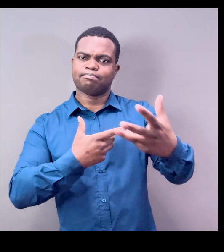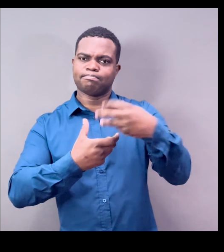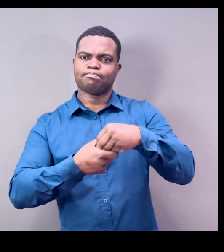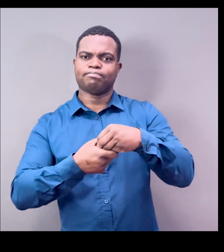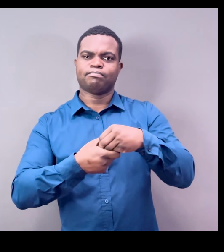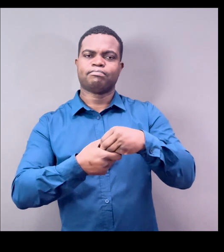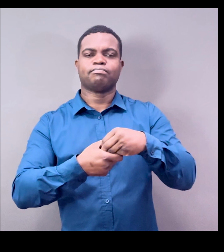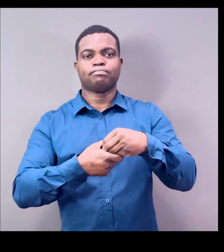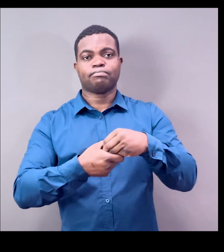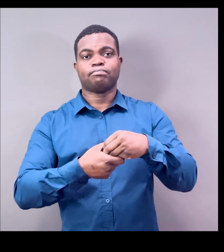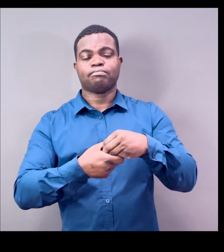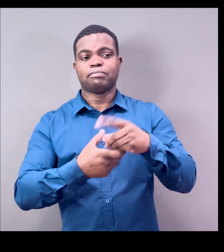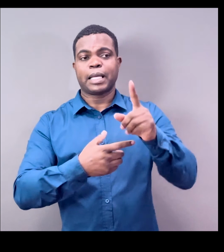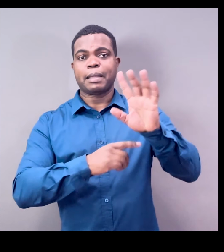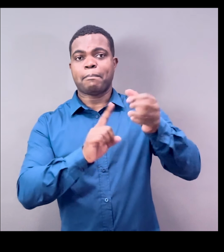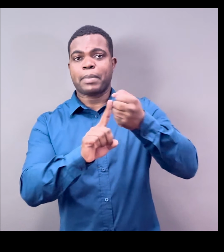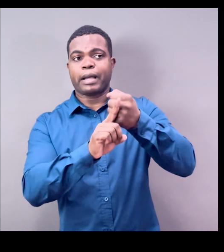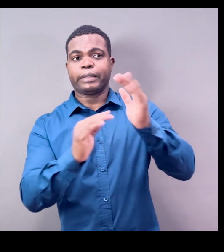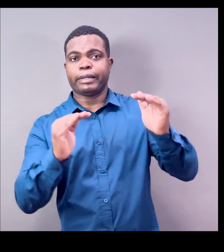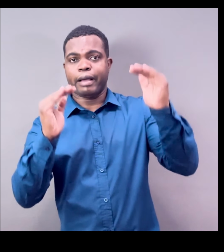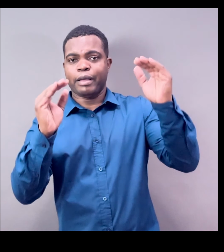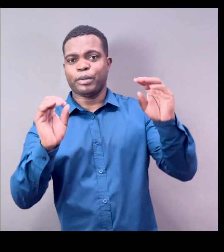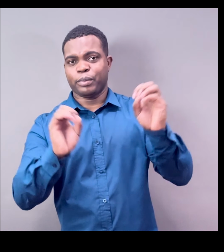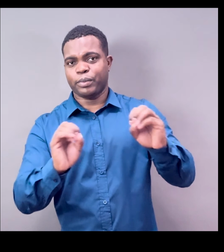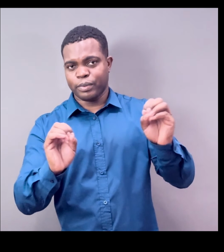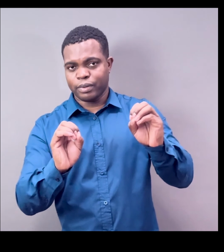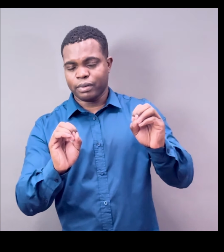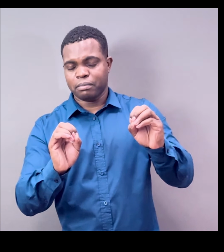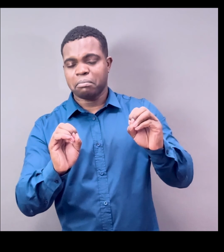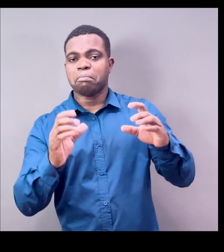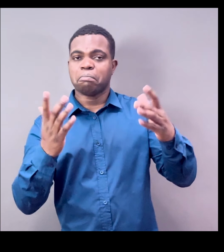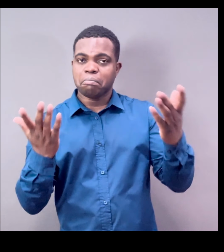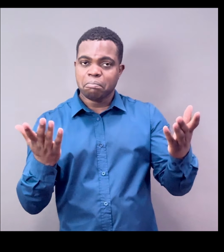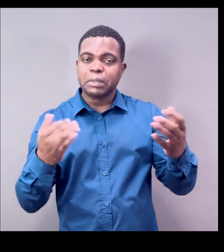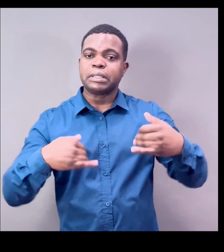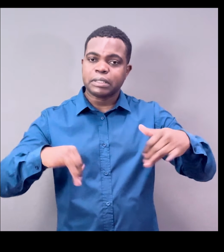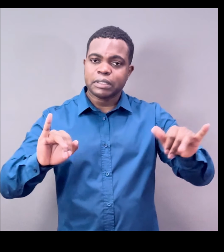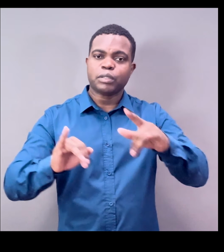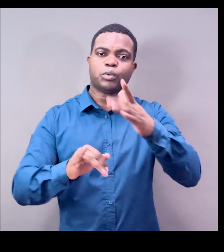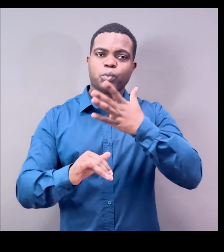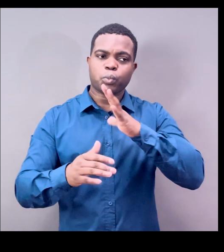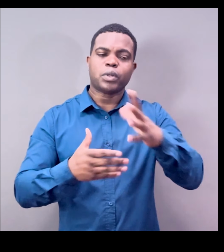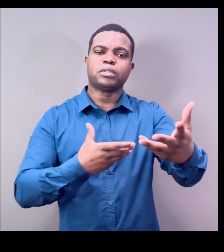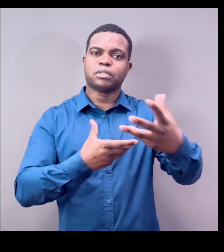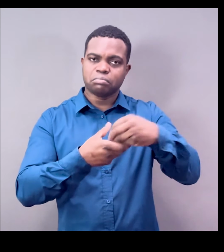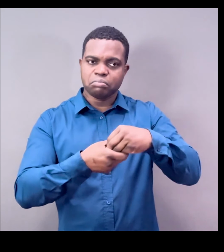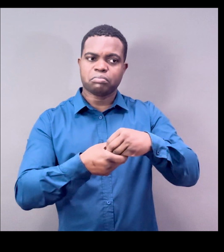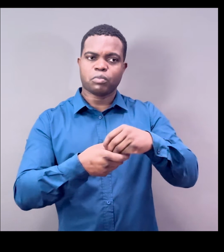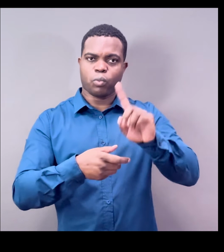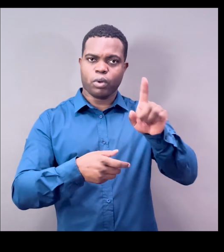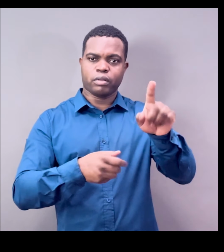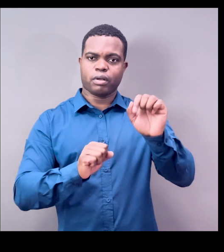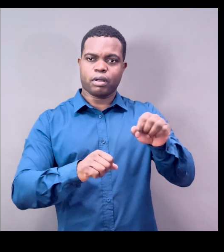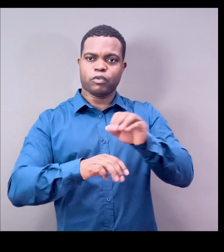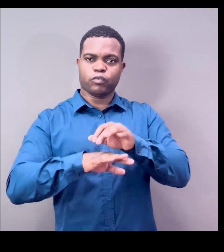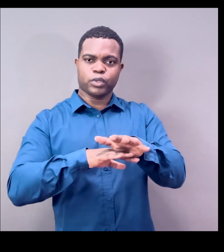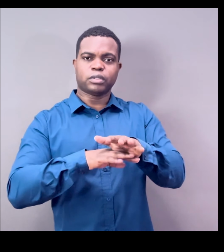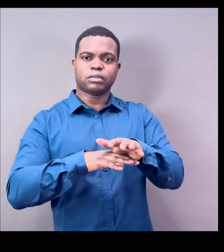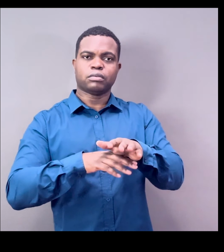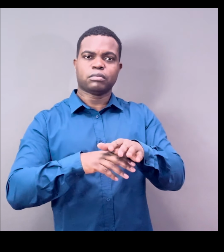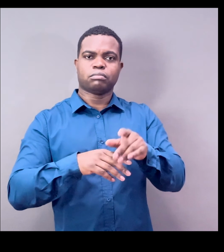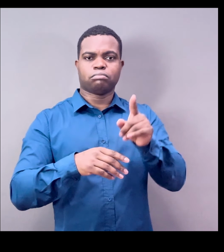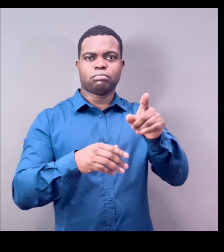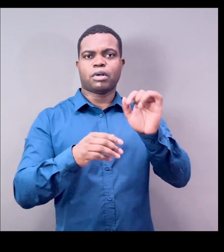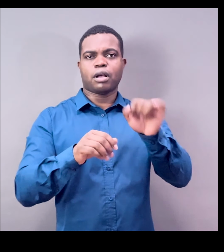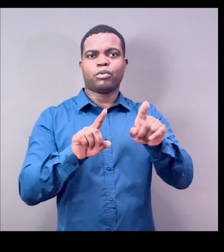Even though they don't have that high interest, but they still have high influence. So they have influence on the